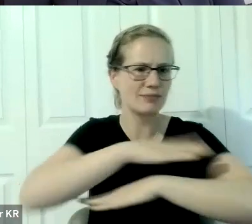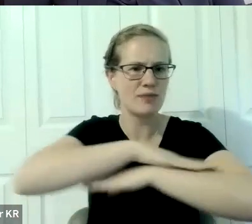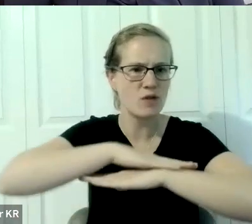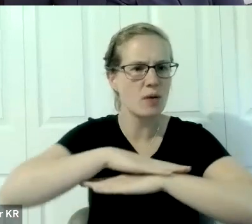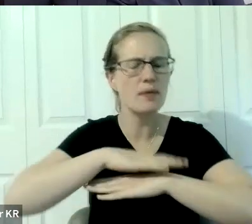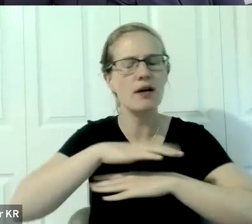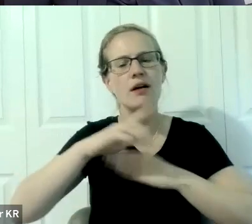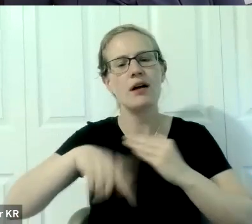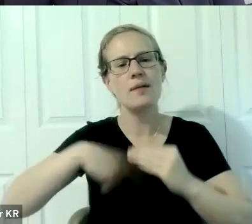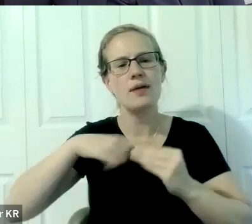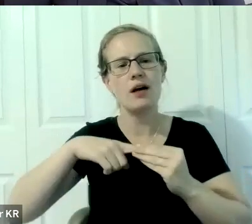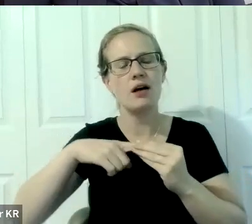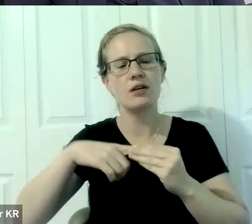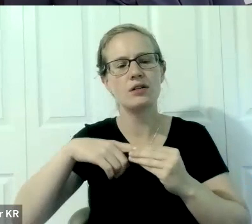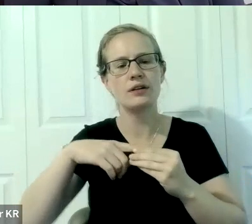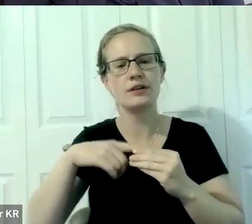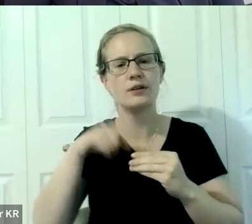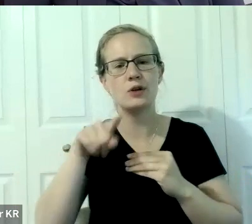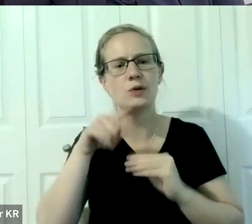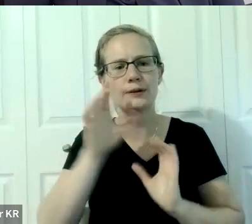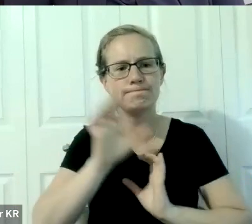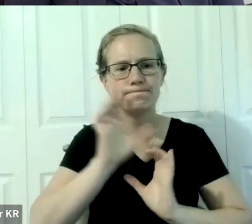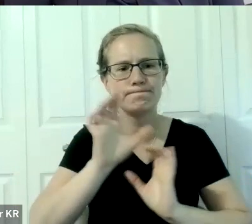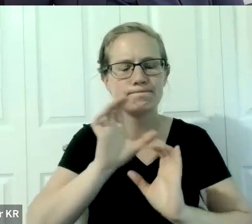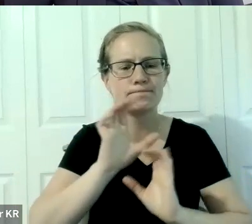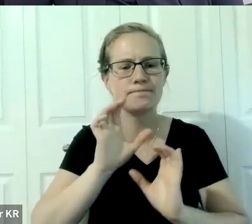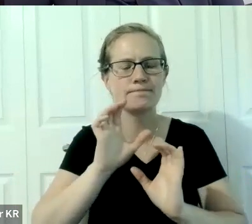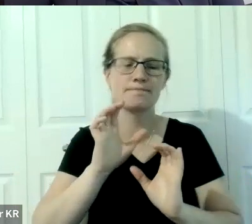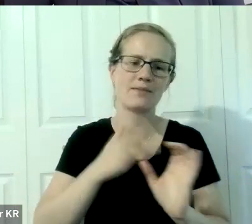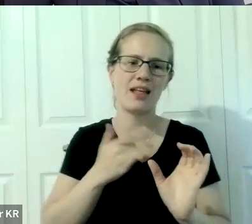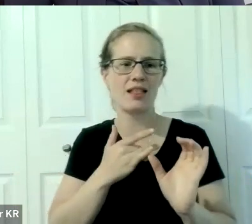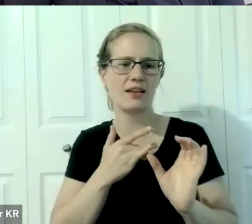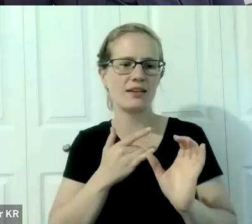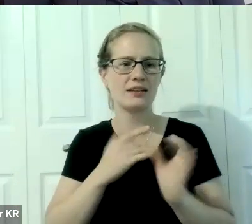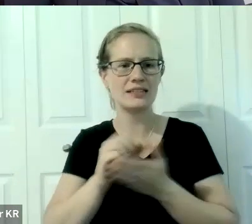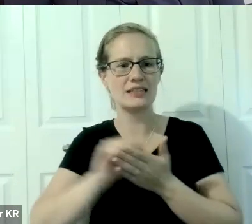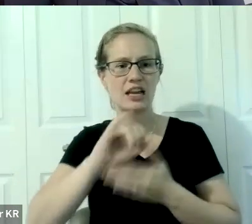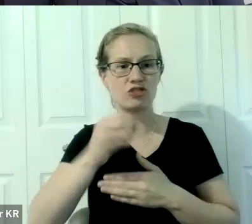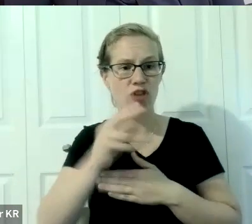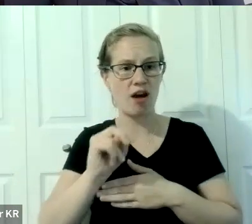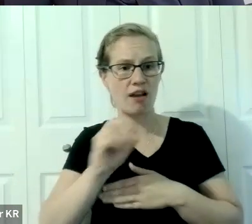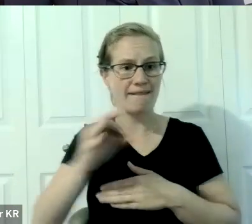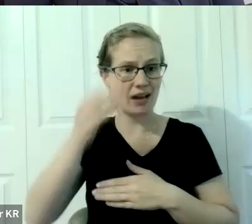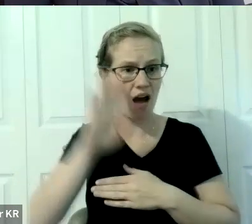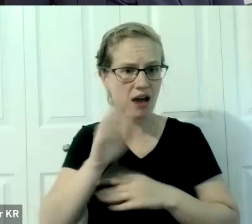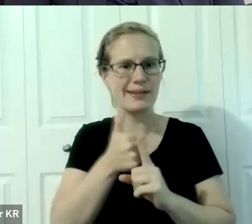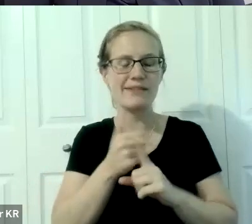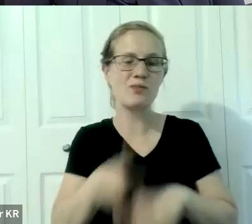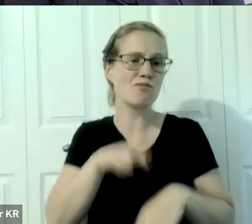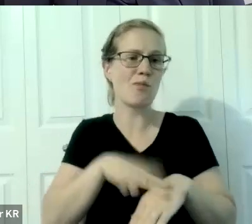about how you were looking for a how you felt Saint John of God was an ordinary